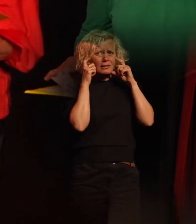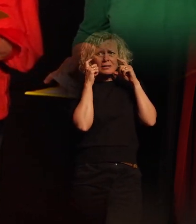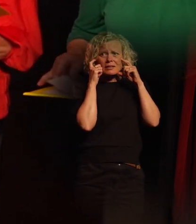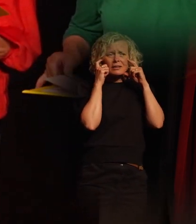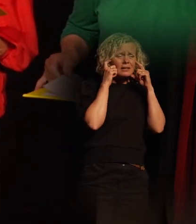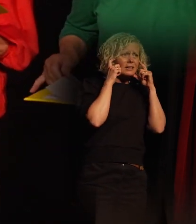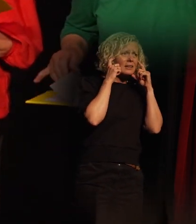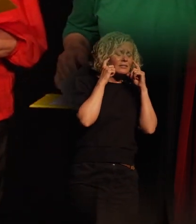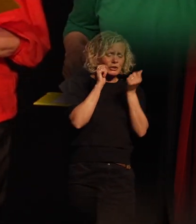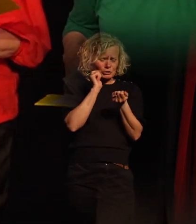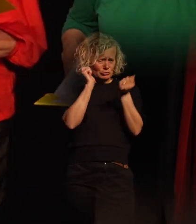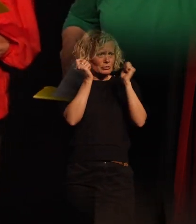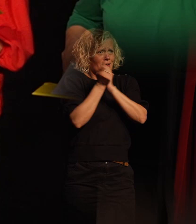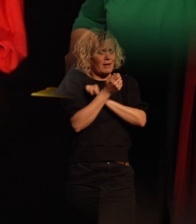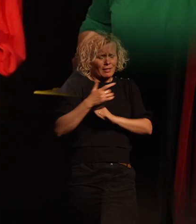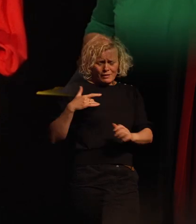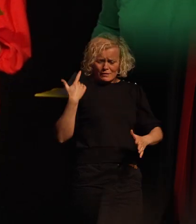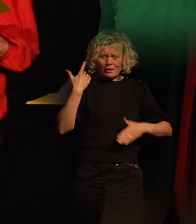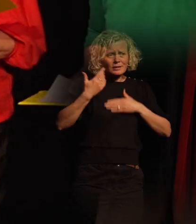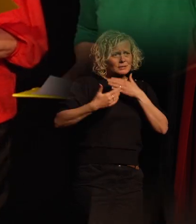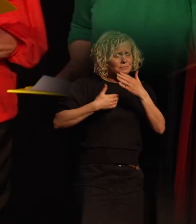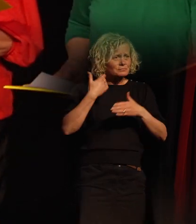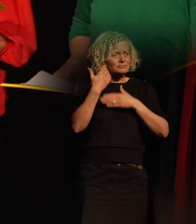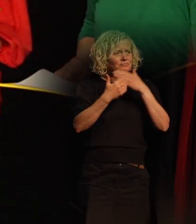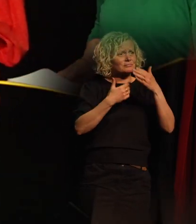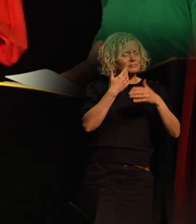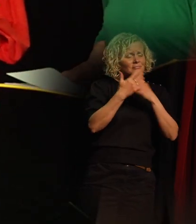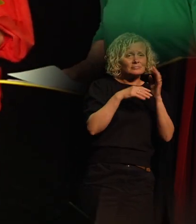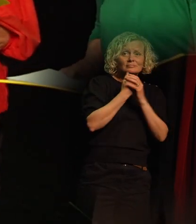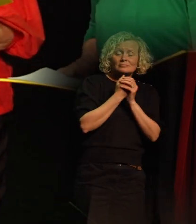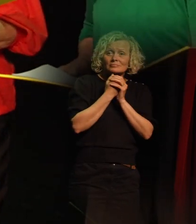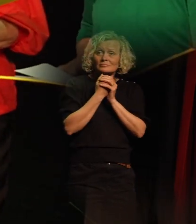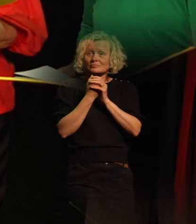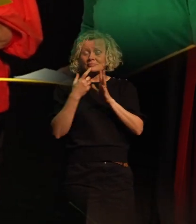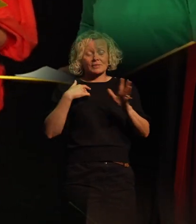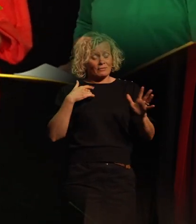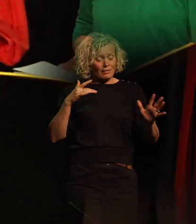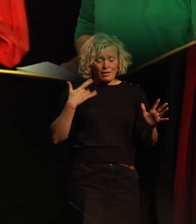masks? You changed our way of living and altered all our